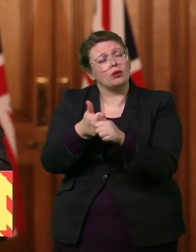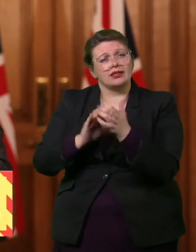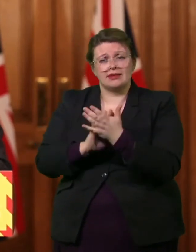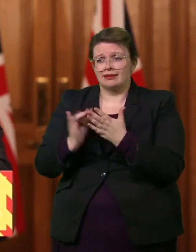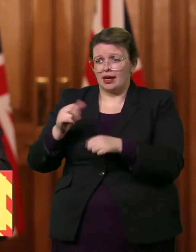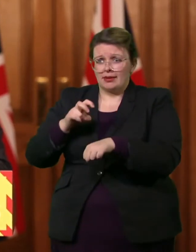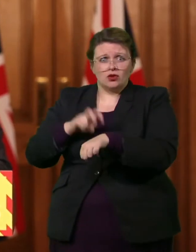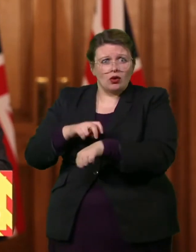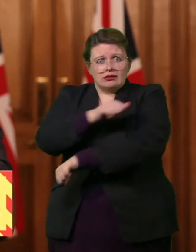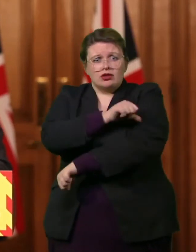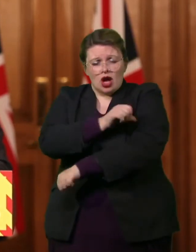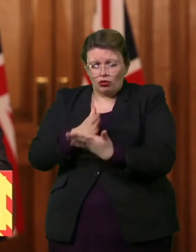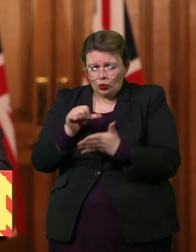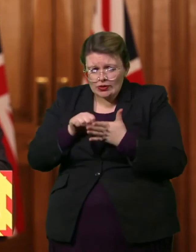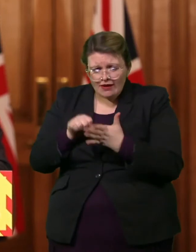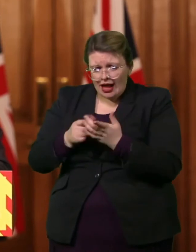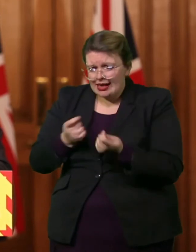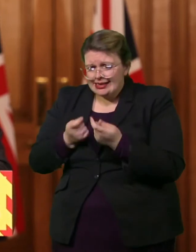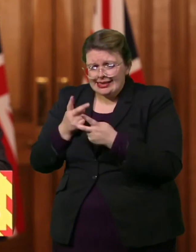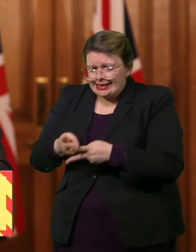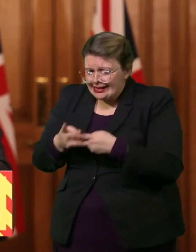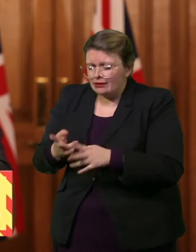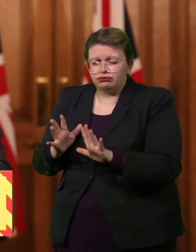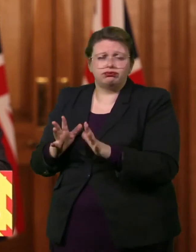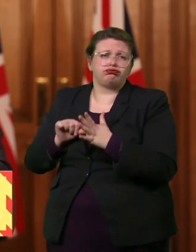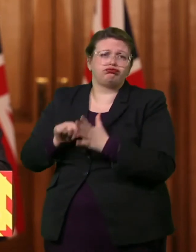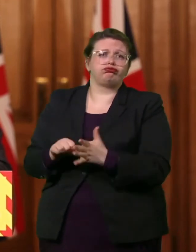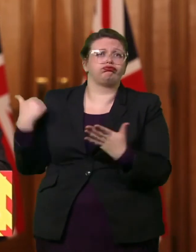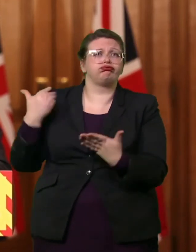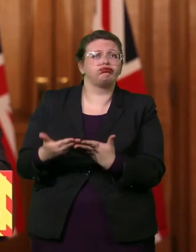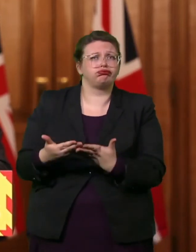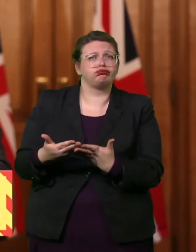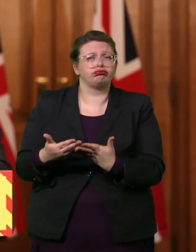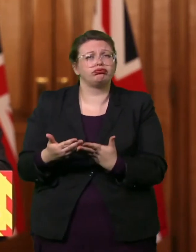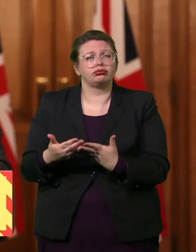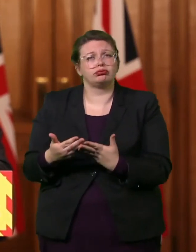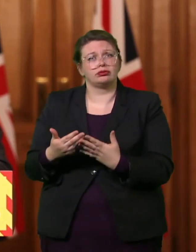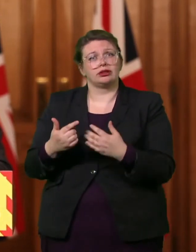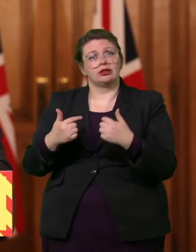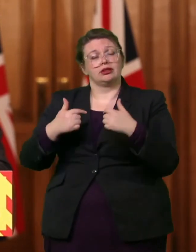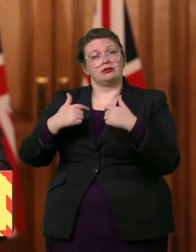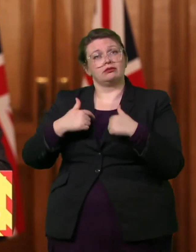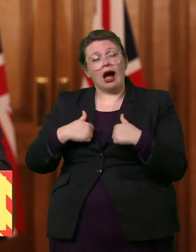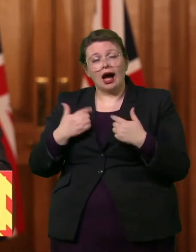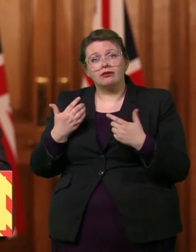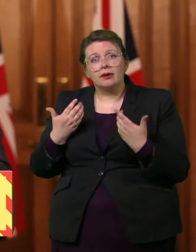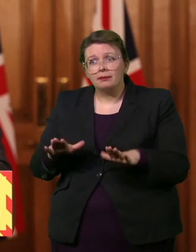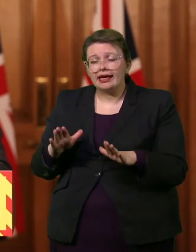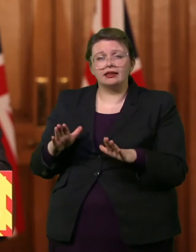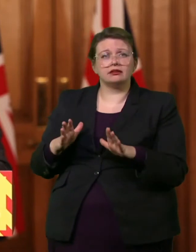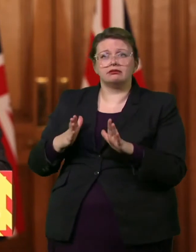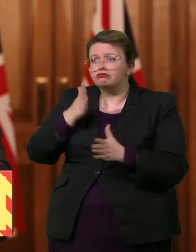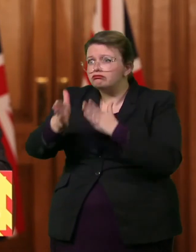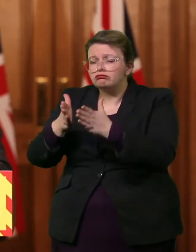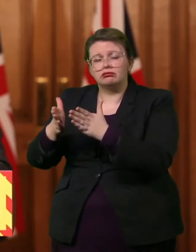know, I've supported in intensive care wards during the pandemic. I've